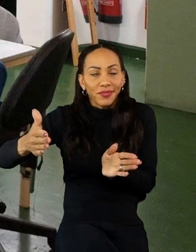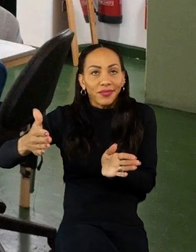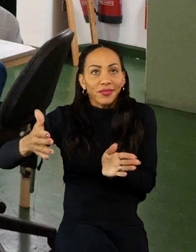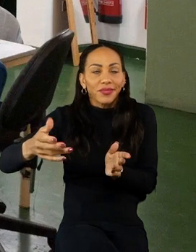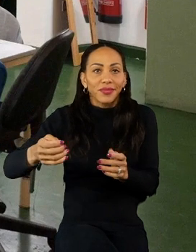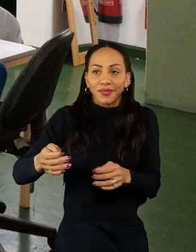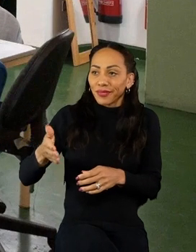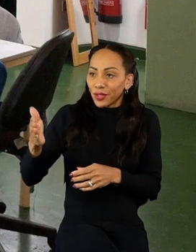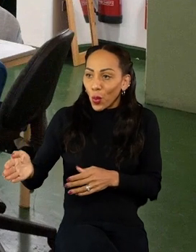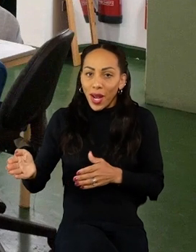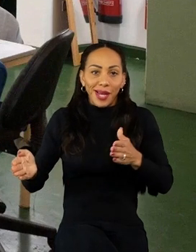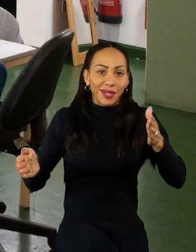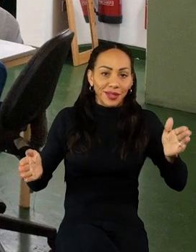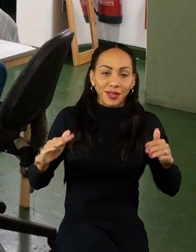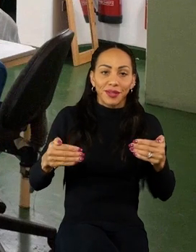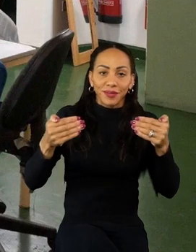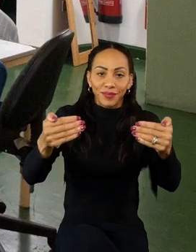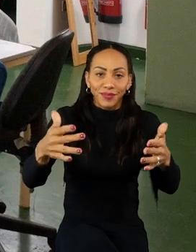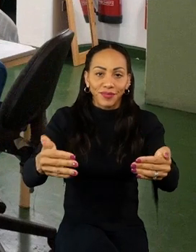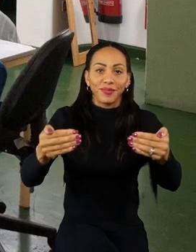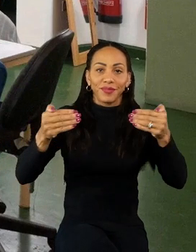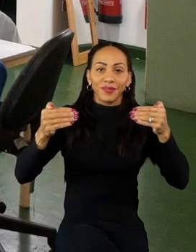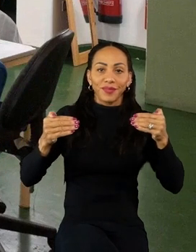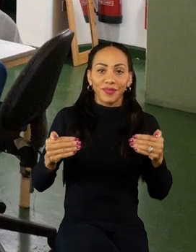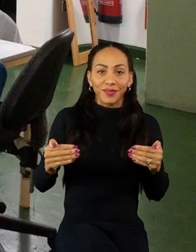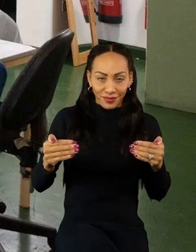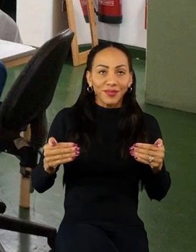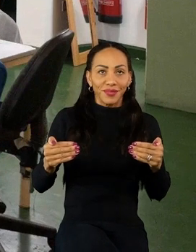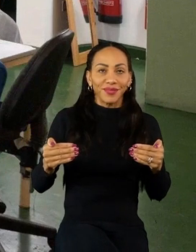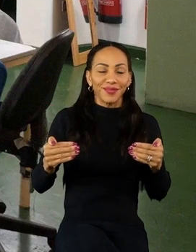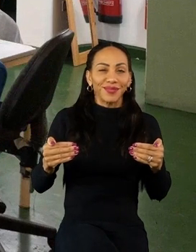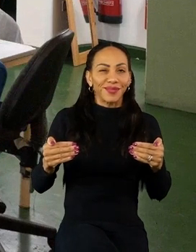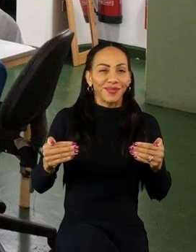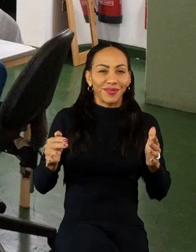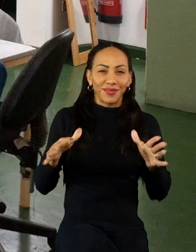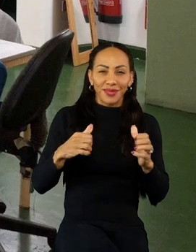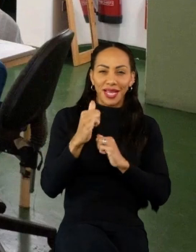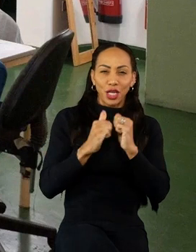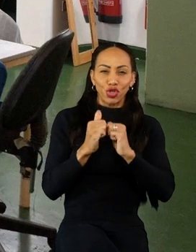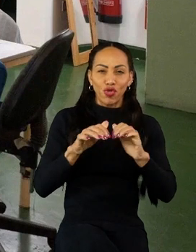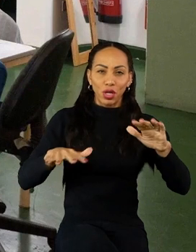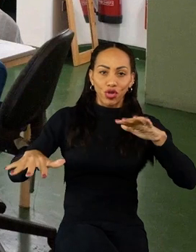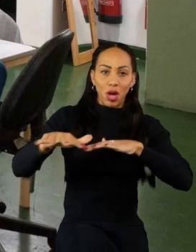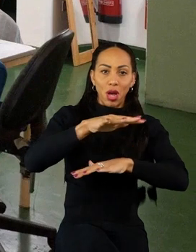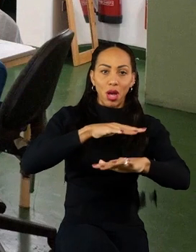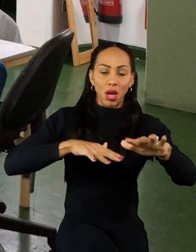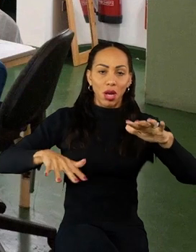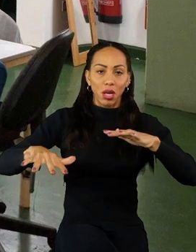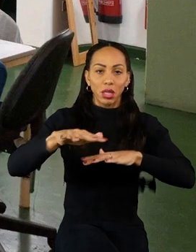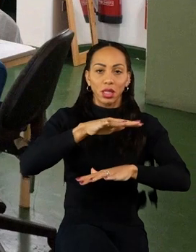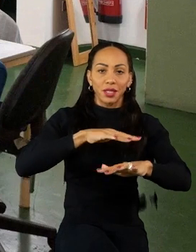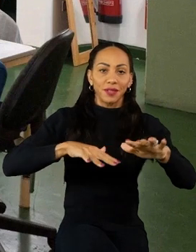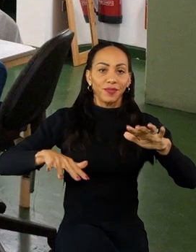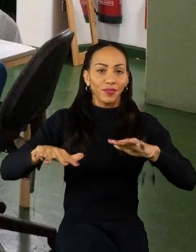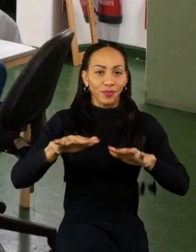in backdrop and wings and foreground objects and a kind of upstage and downstage and